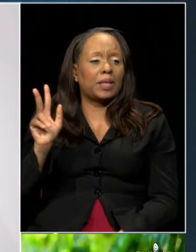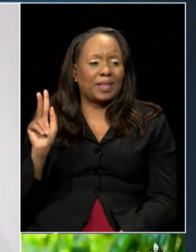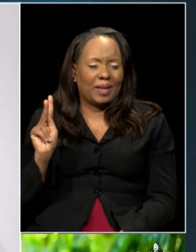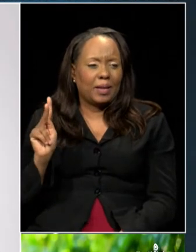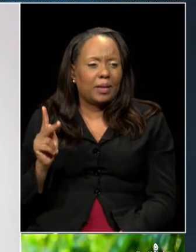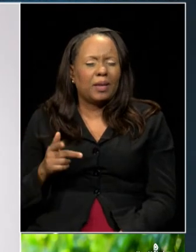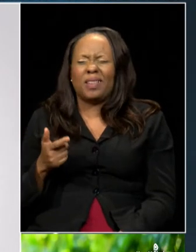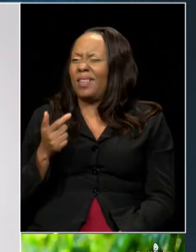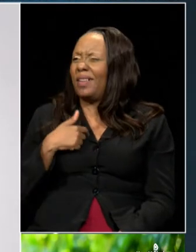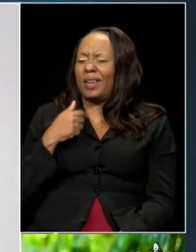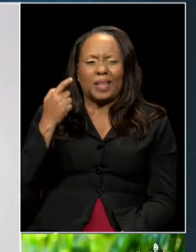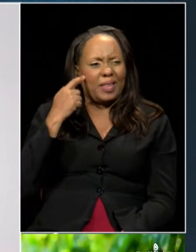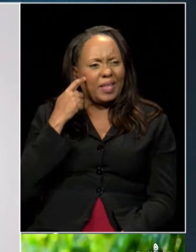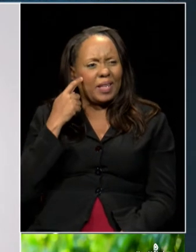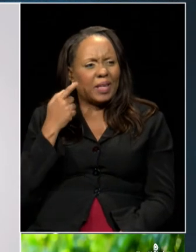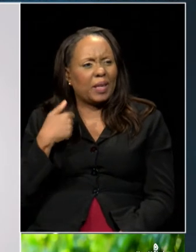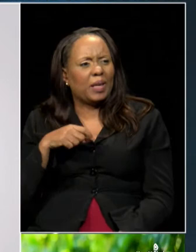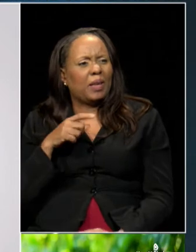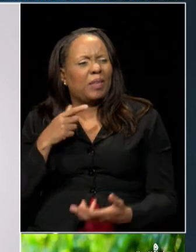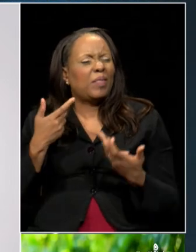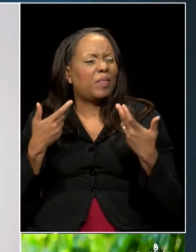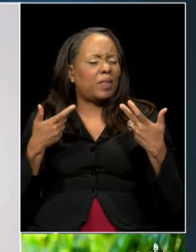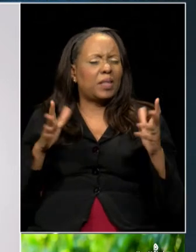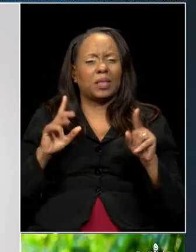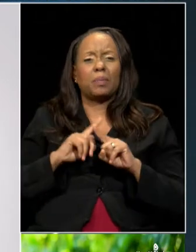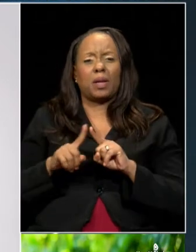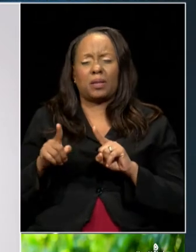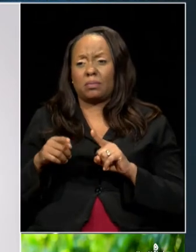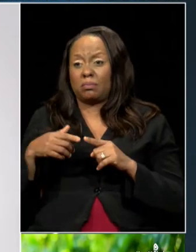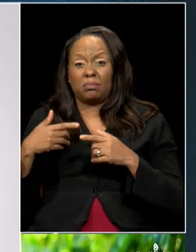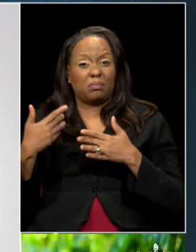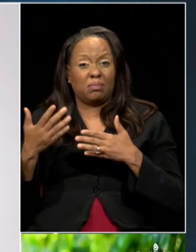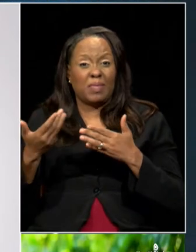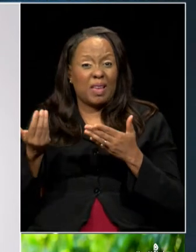like we dealt with that, but go ahead, Marianne.